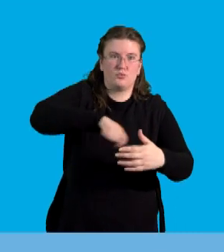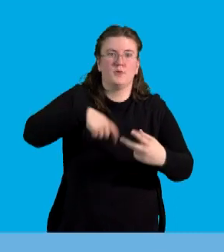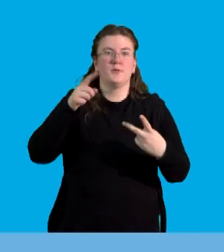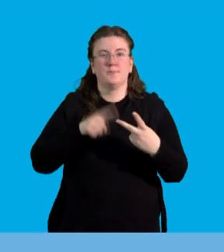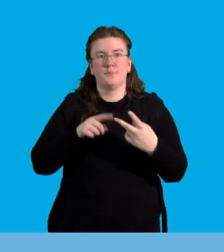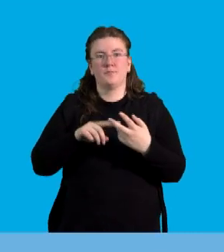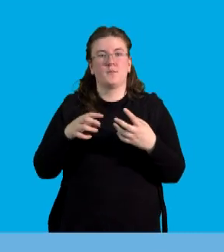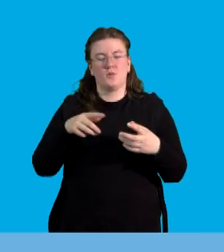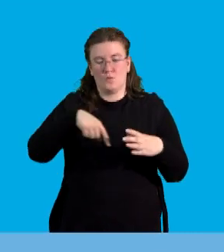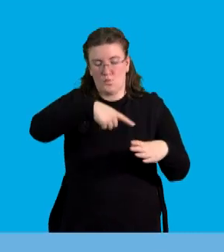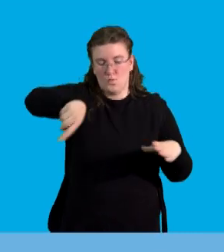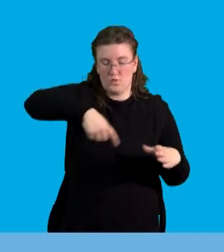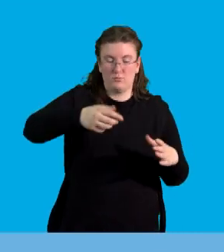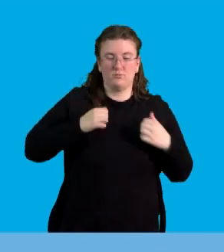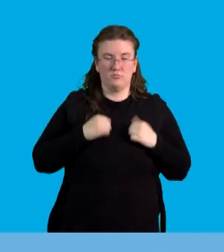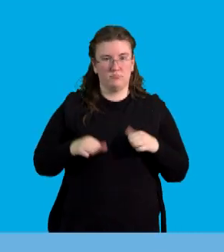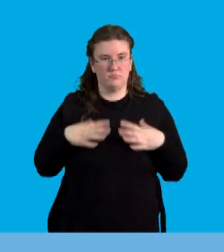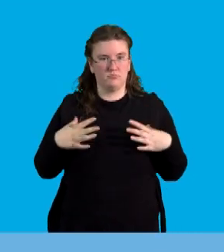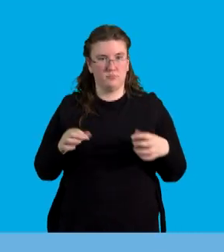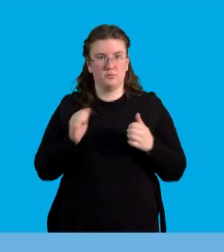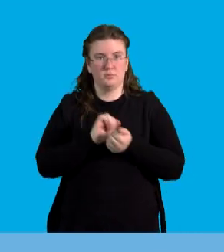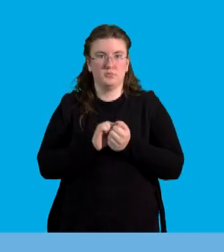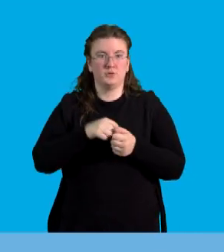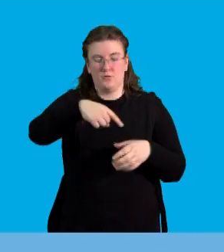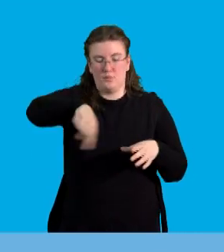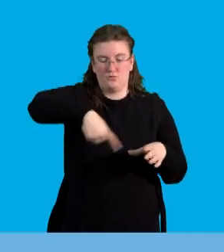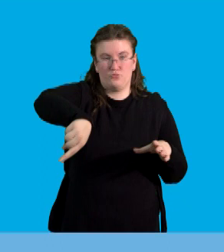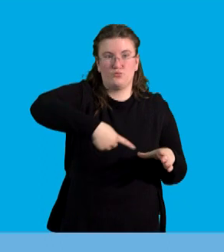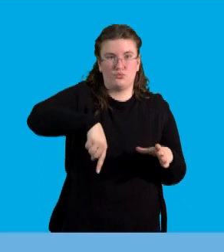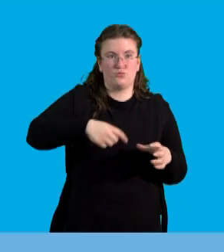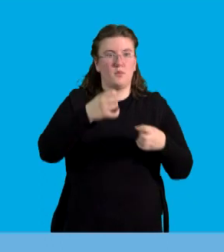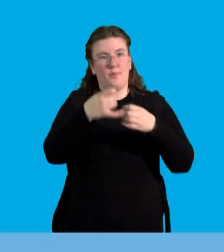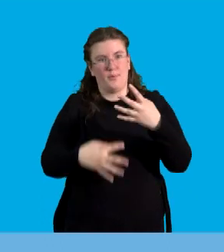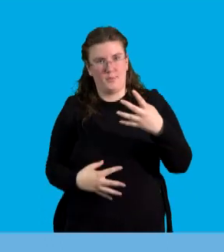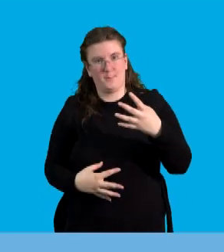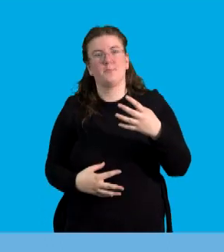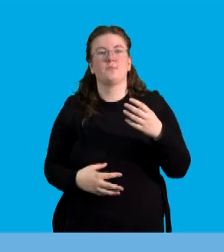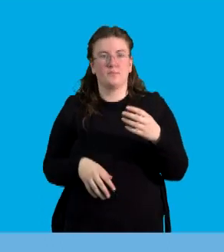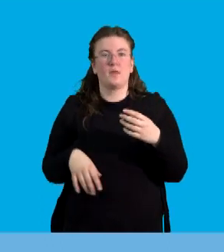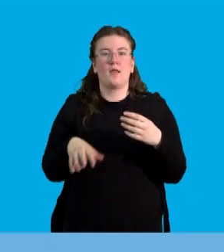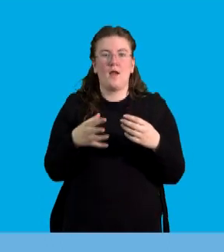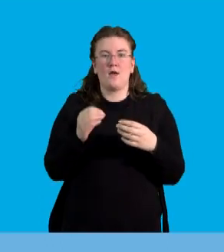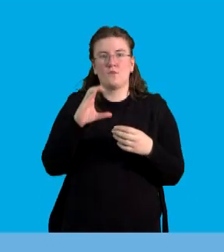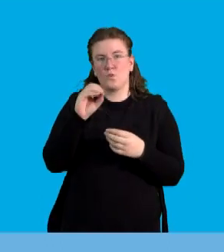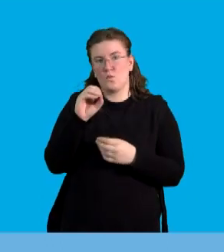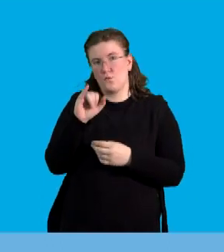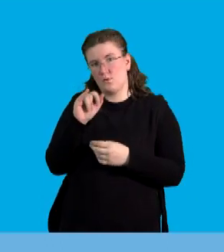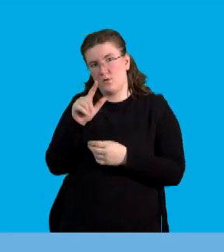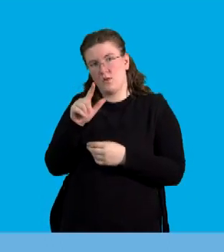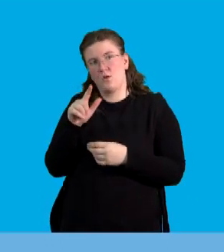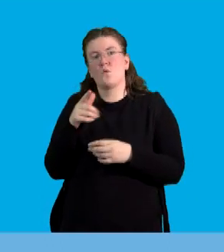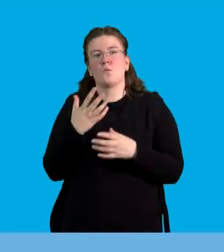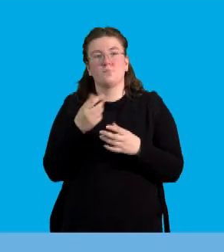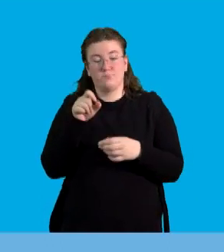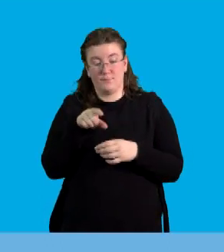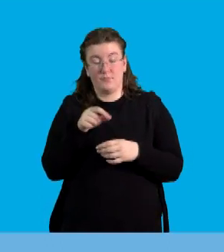be converted to mechanical energy. Remember, mechanical energy, that's going to be our movement energy. That's the reason why our tumble dryers, they